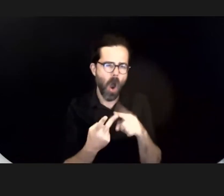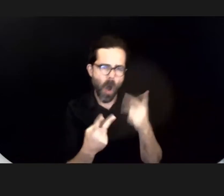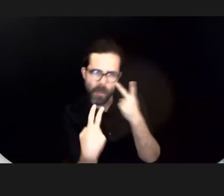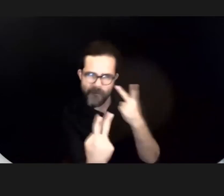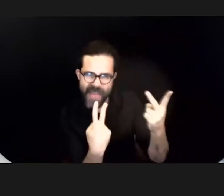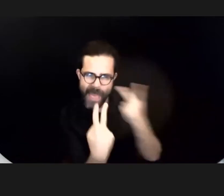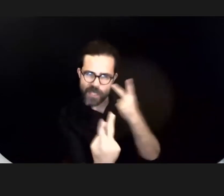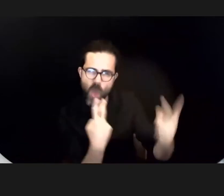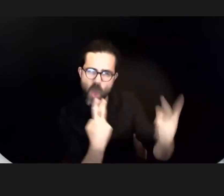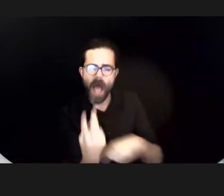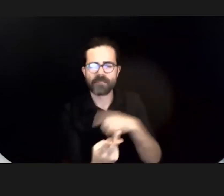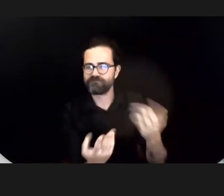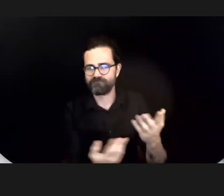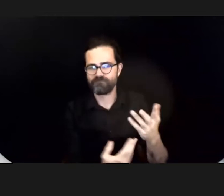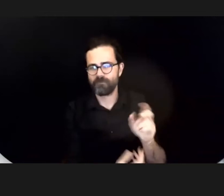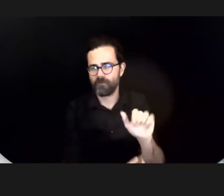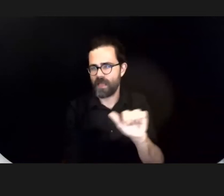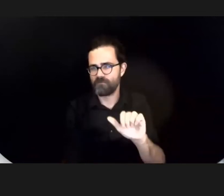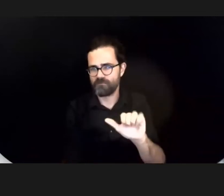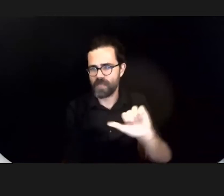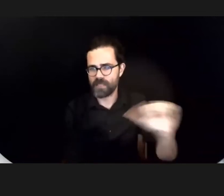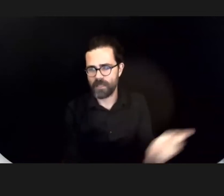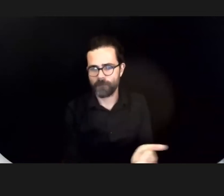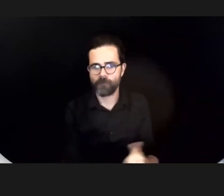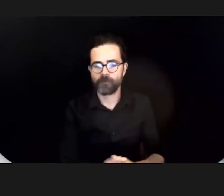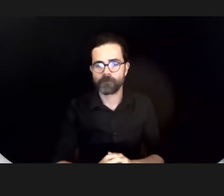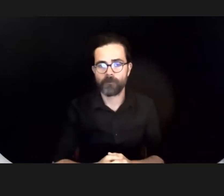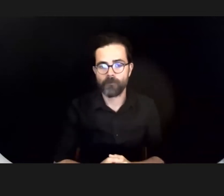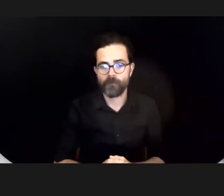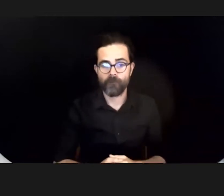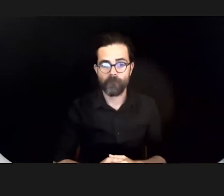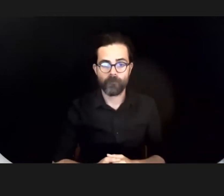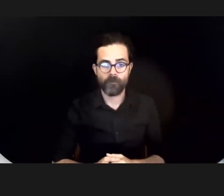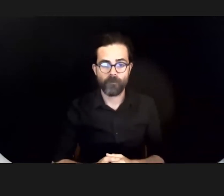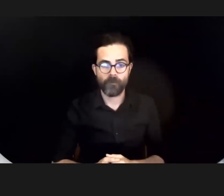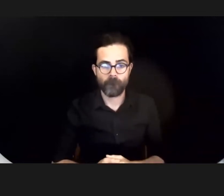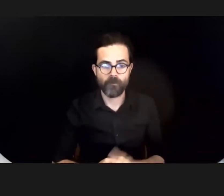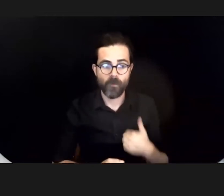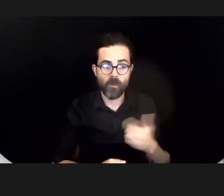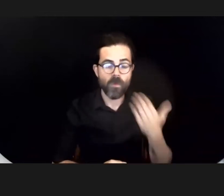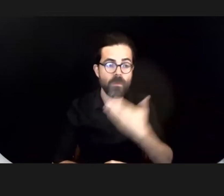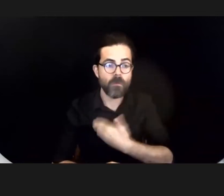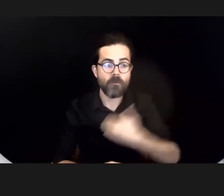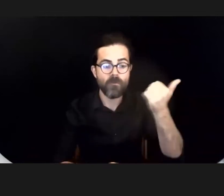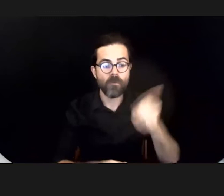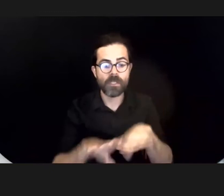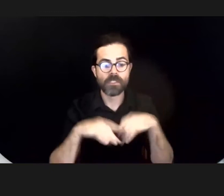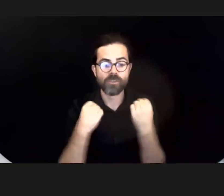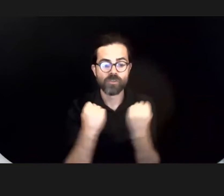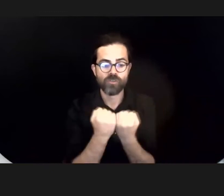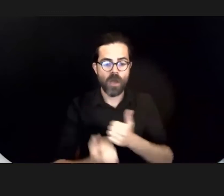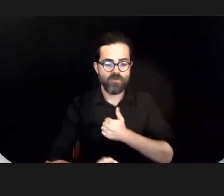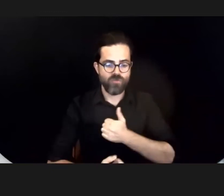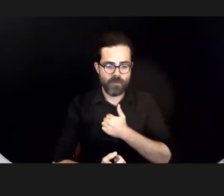solution, you can find many for the improvement of the social autonomy and safety. Related to the